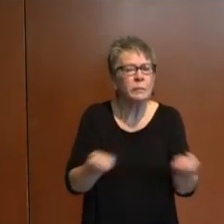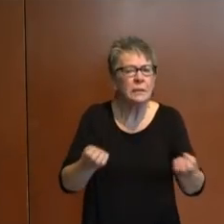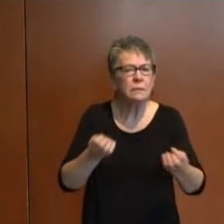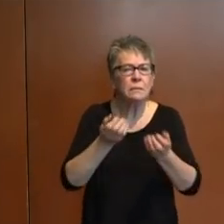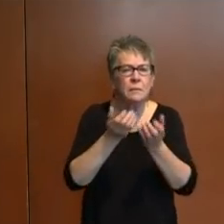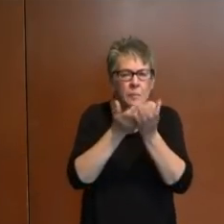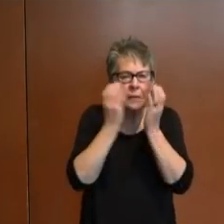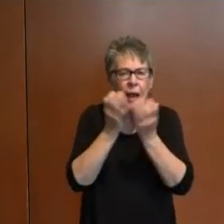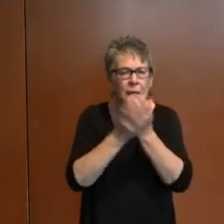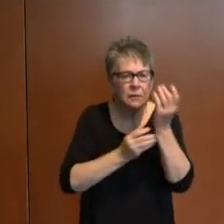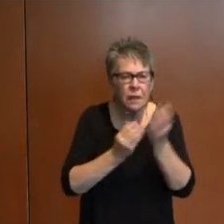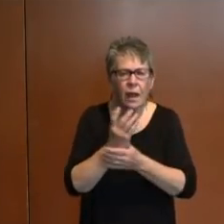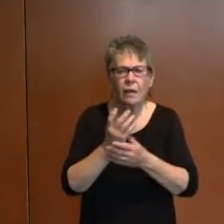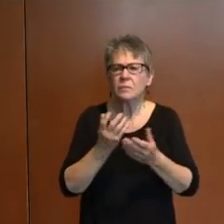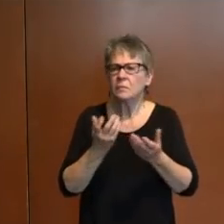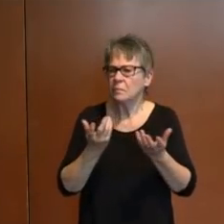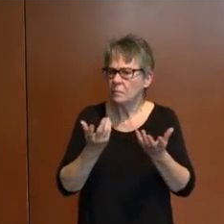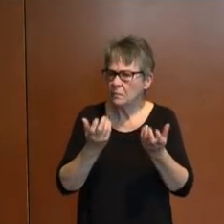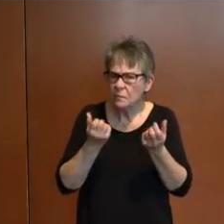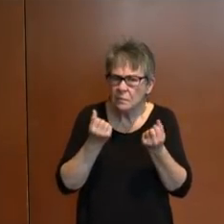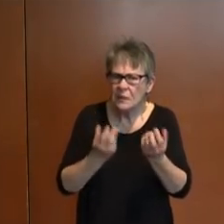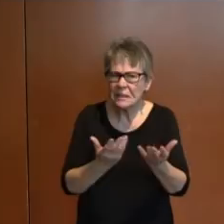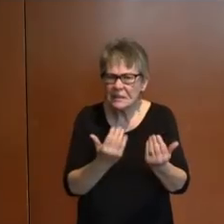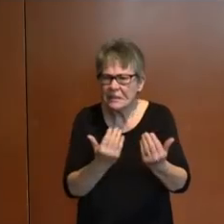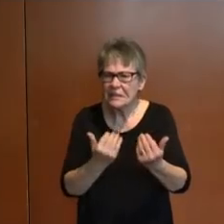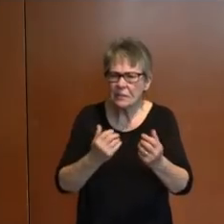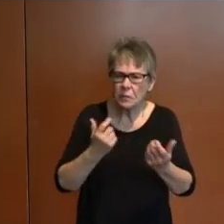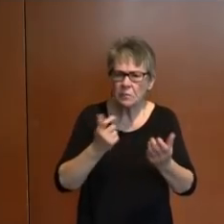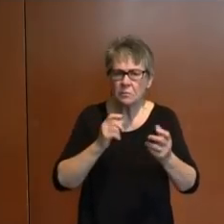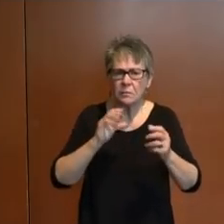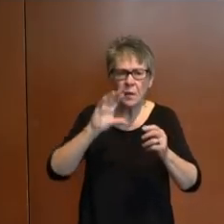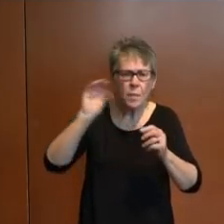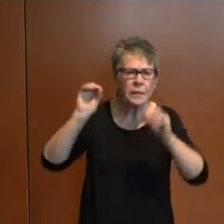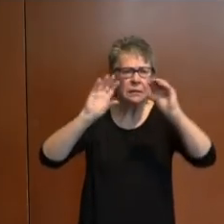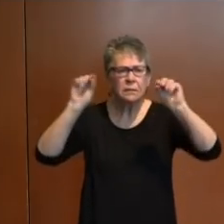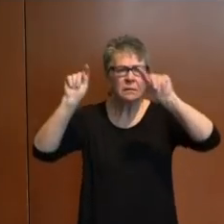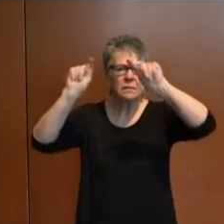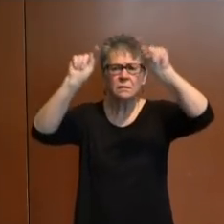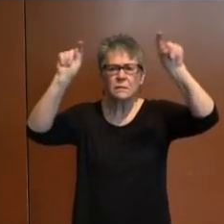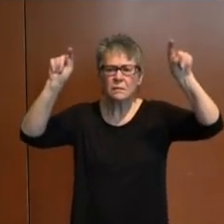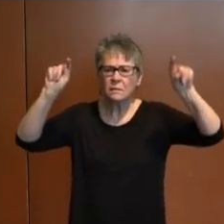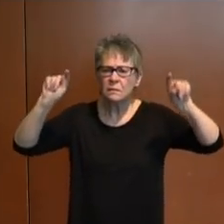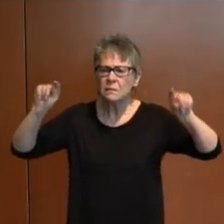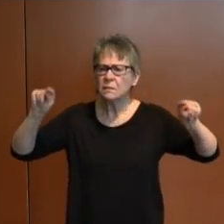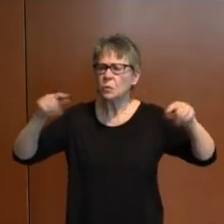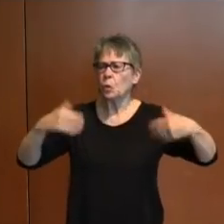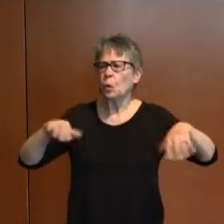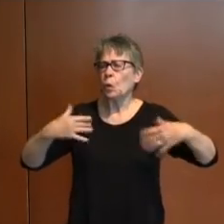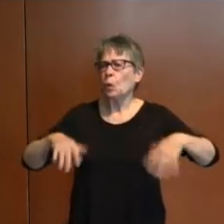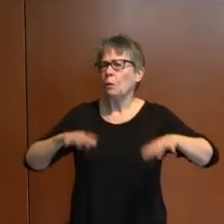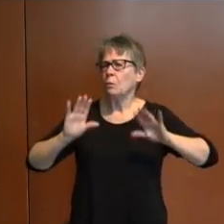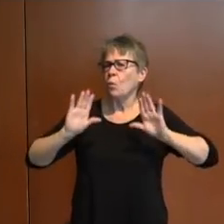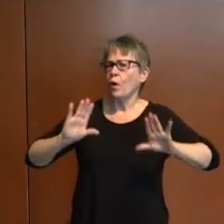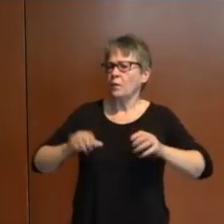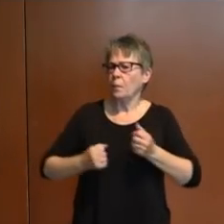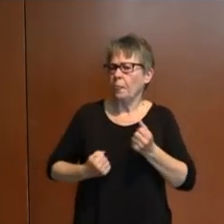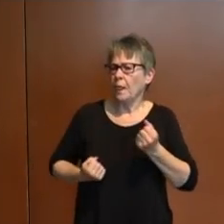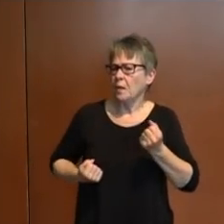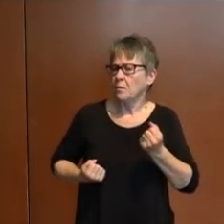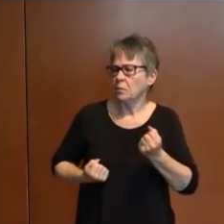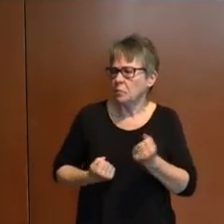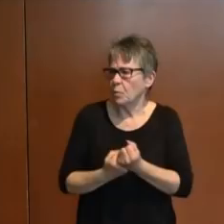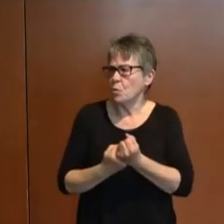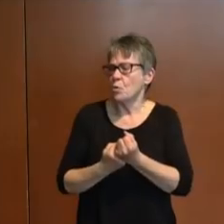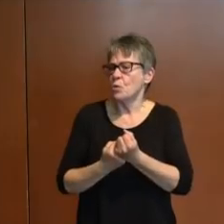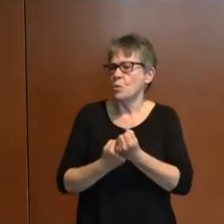community that has come out of the, just stood up at exactly the moment we needed them. And I'm going to add